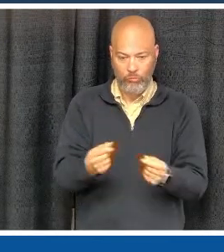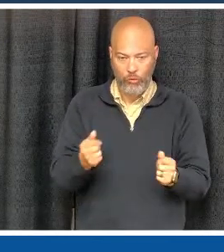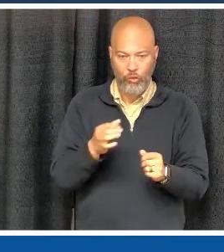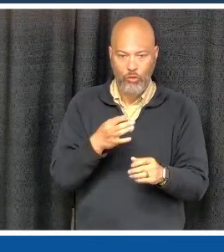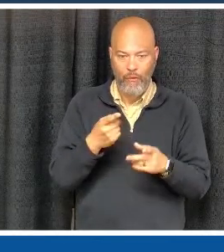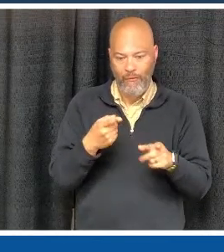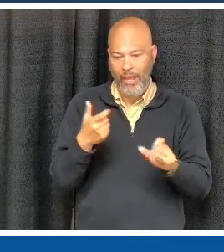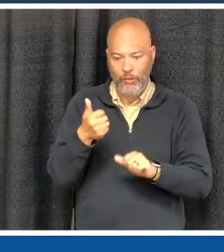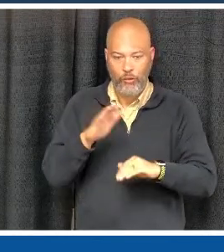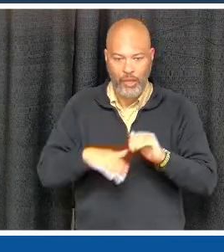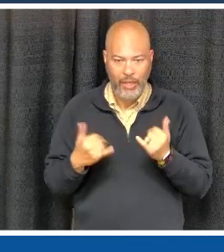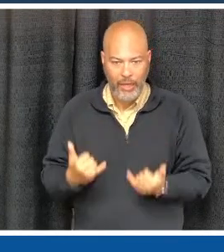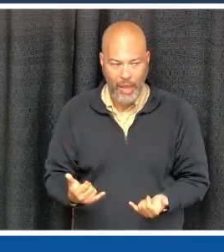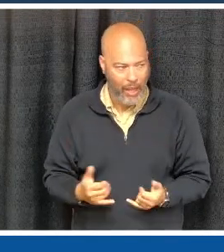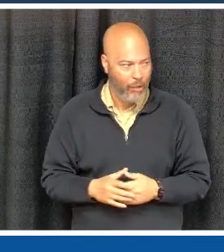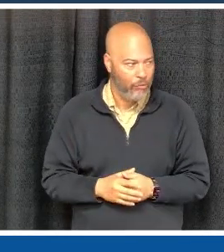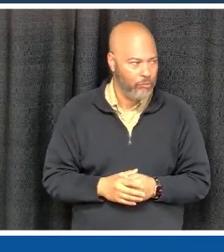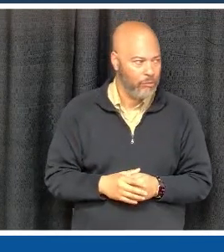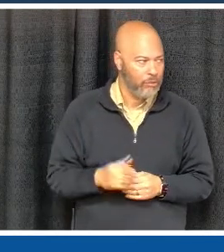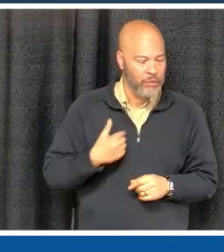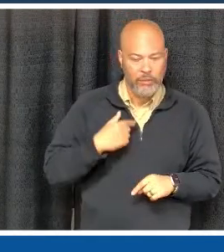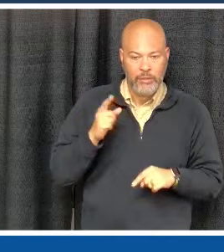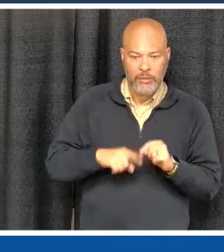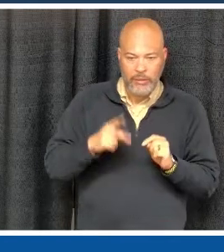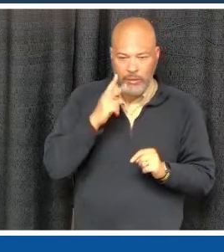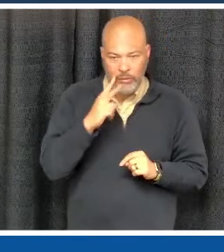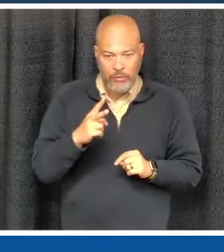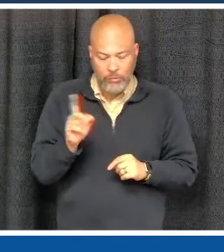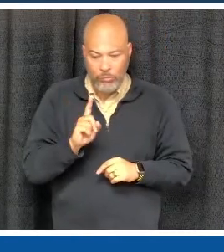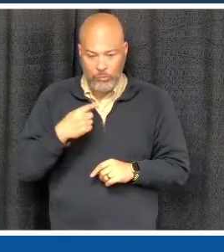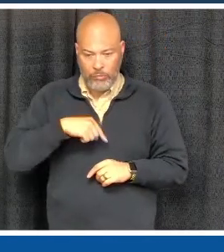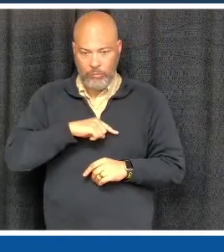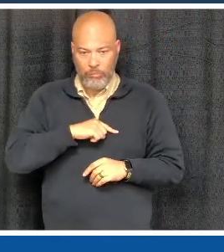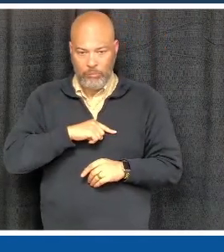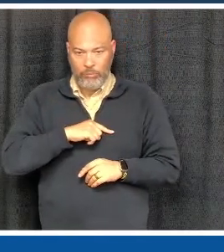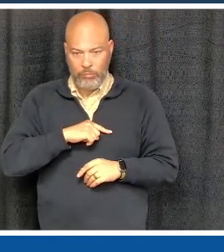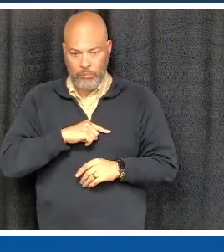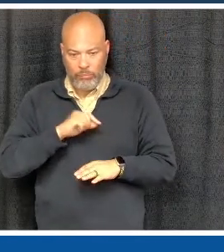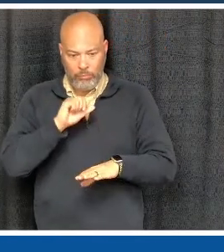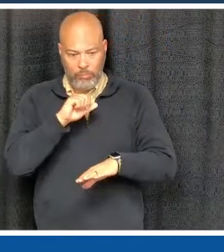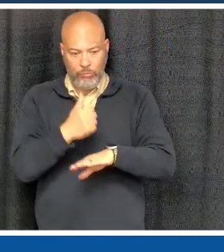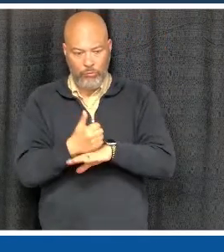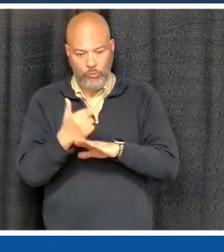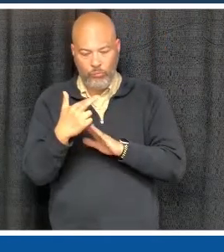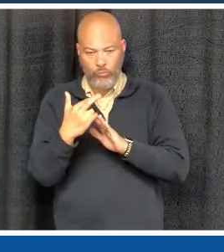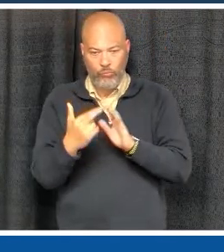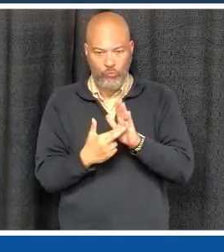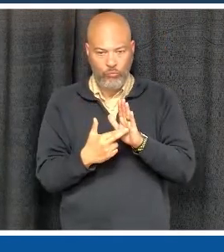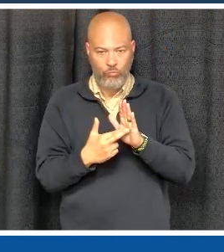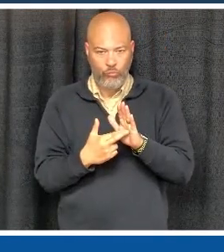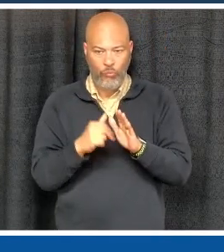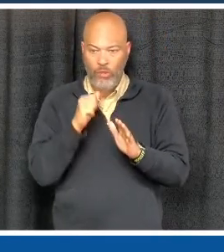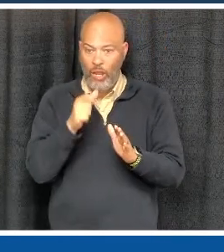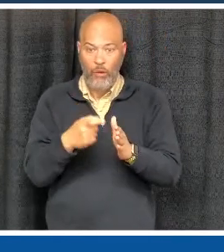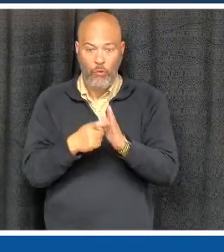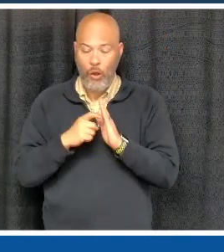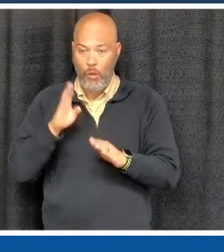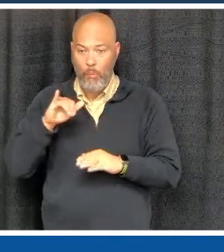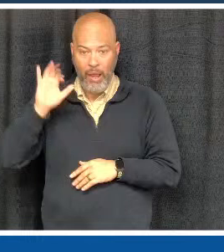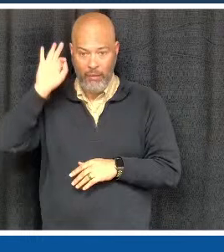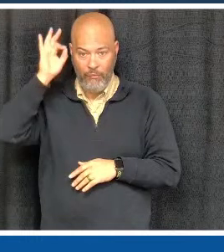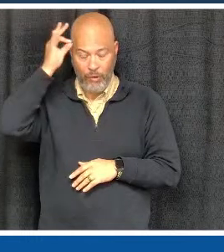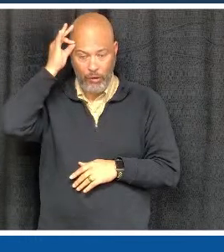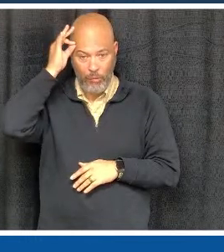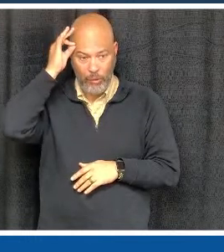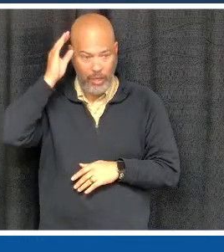than now. I just can't see where us putting in place regulations that aren't required yet by the federal